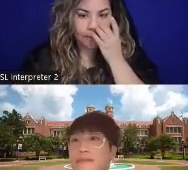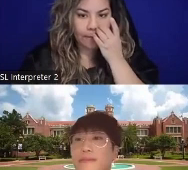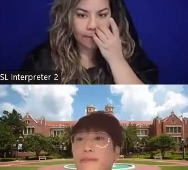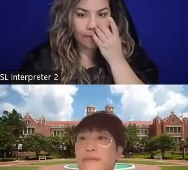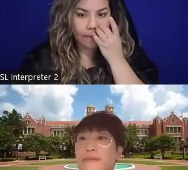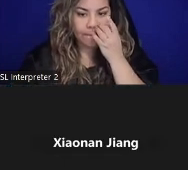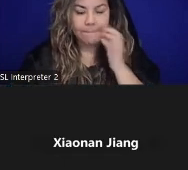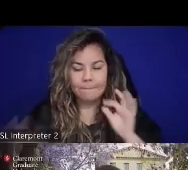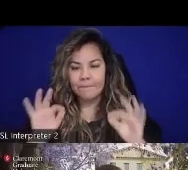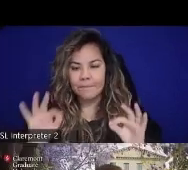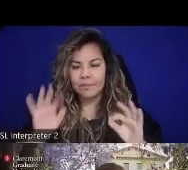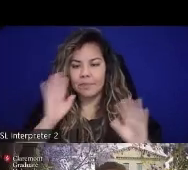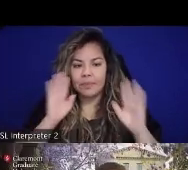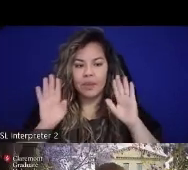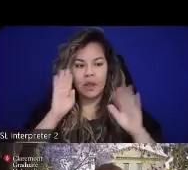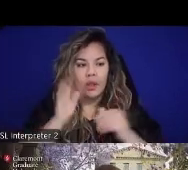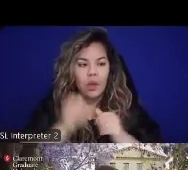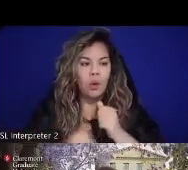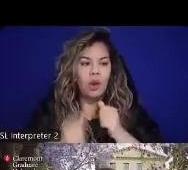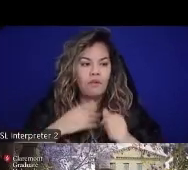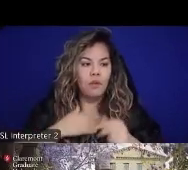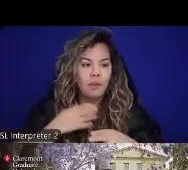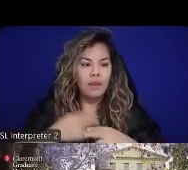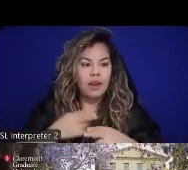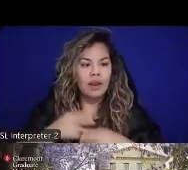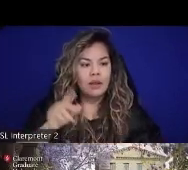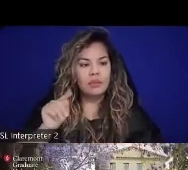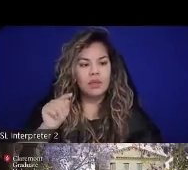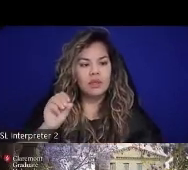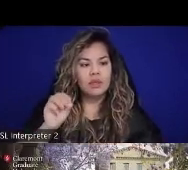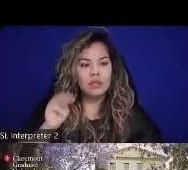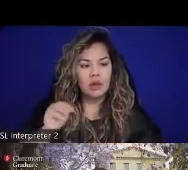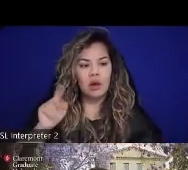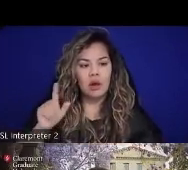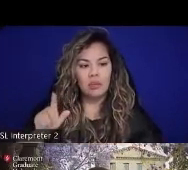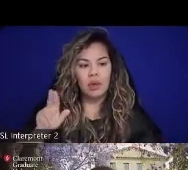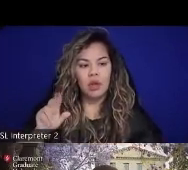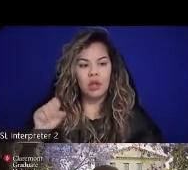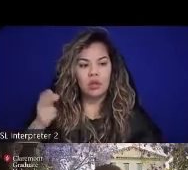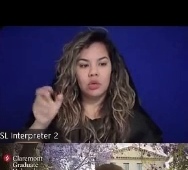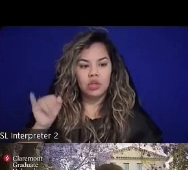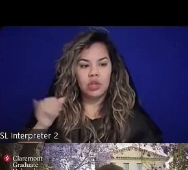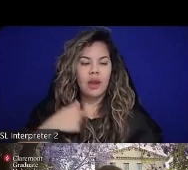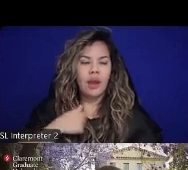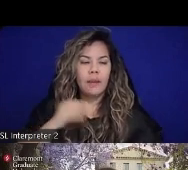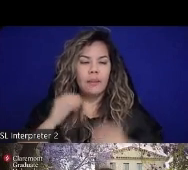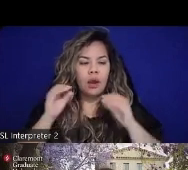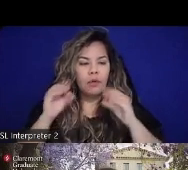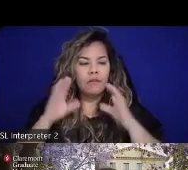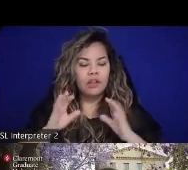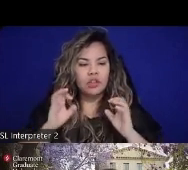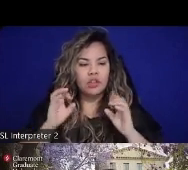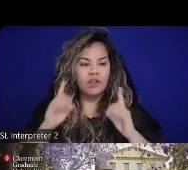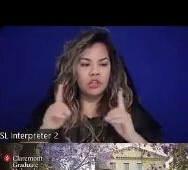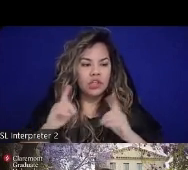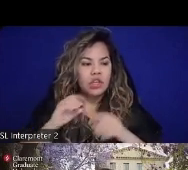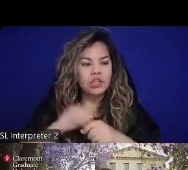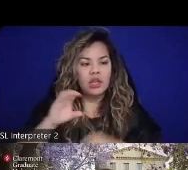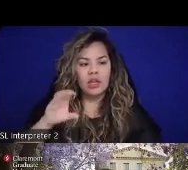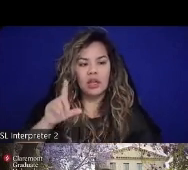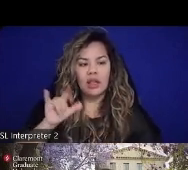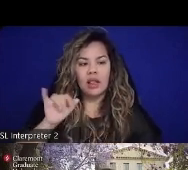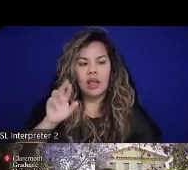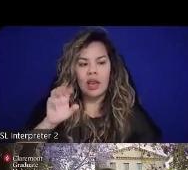Hello, everyone. My name is Tom Lushai. I am a professor of education at Claremont Graduate University, and I am a co-editor